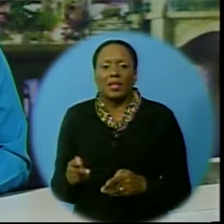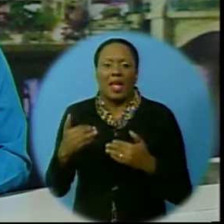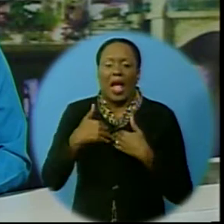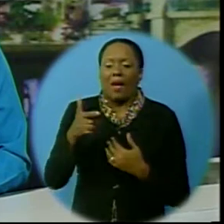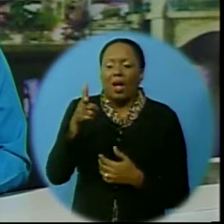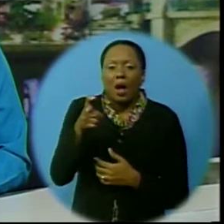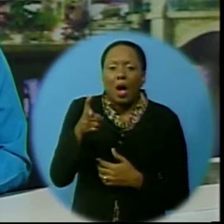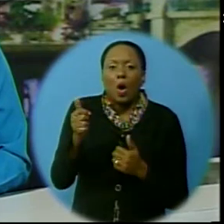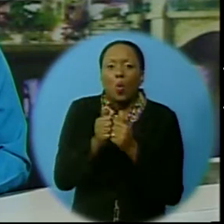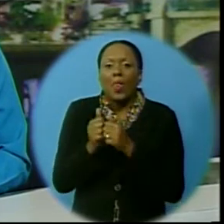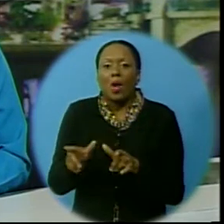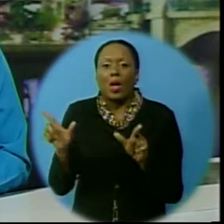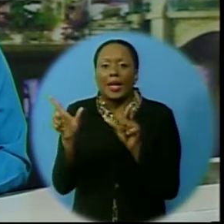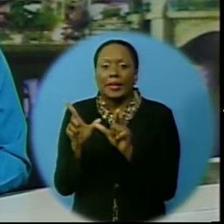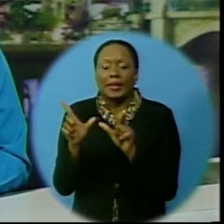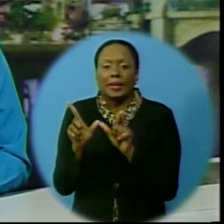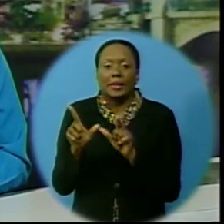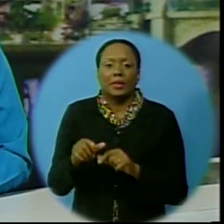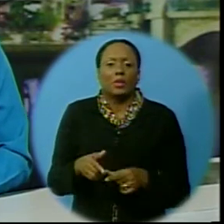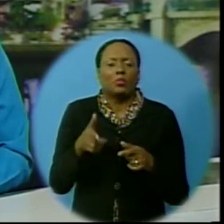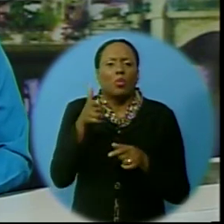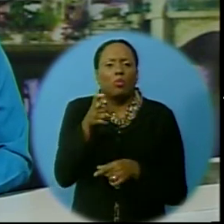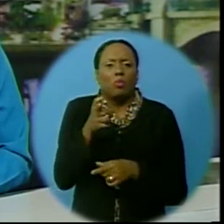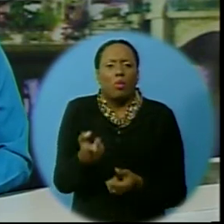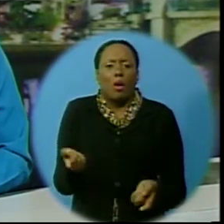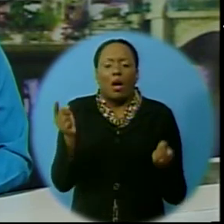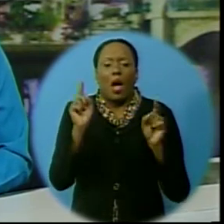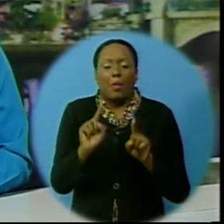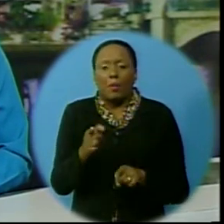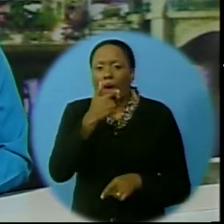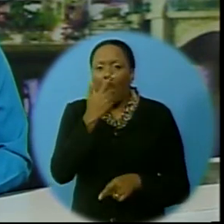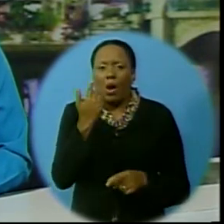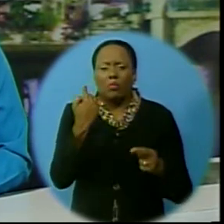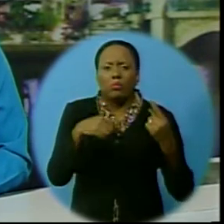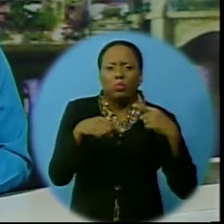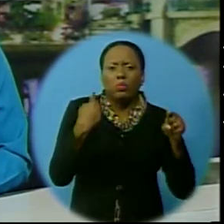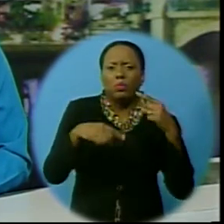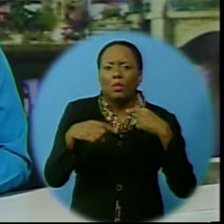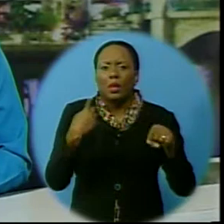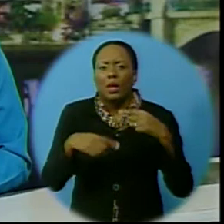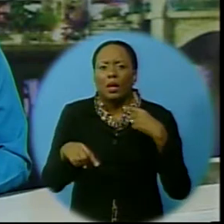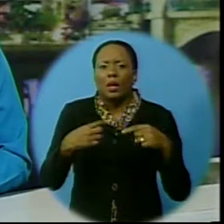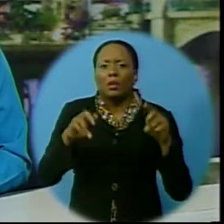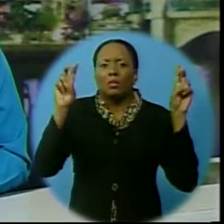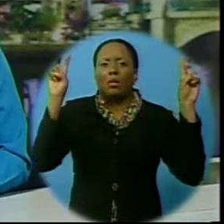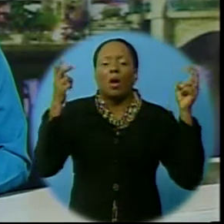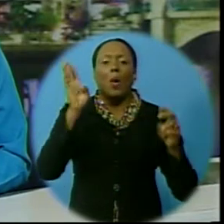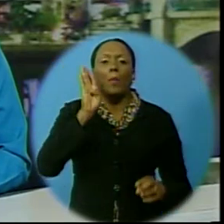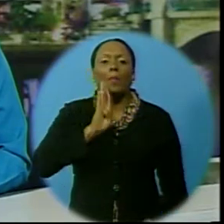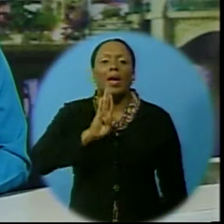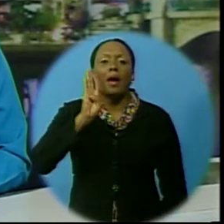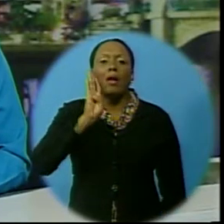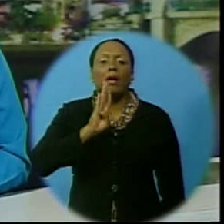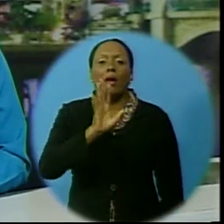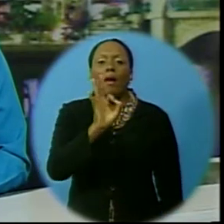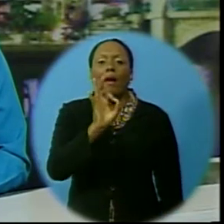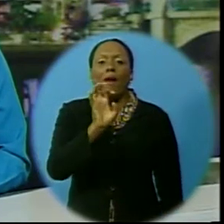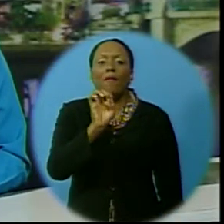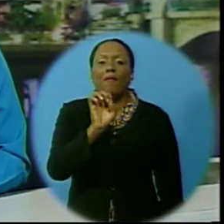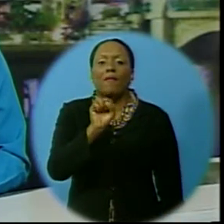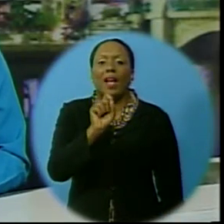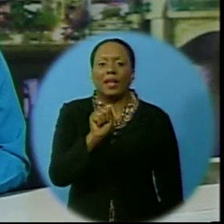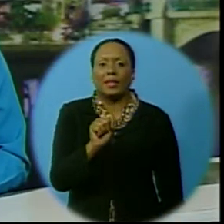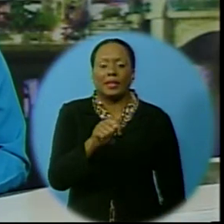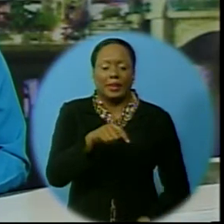using a firearm without a valid license. The shooting occurred following an argument at an event dubbed Beer Fest at about 3